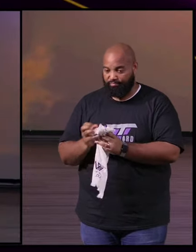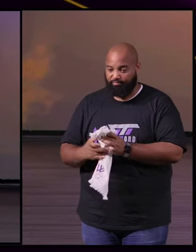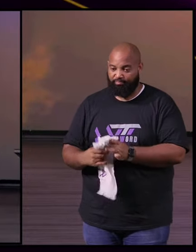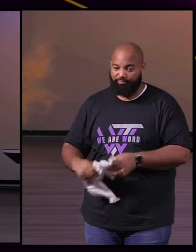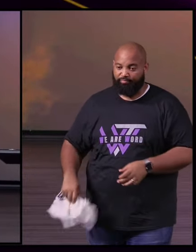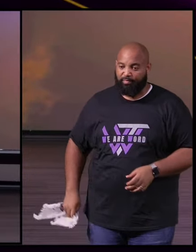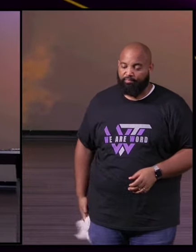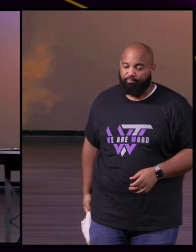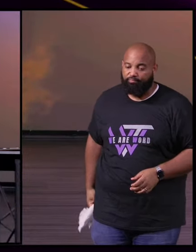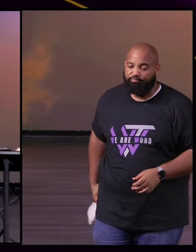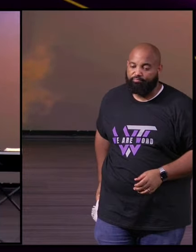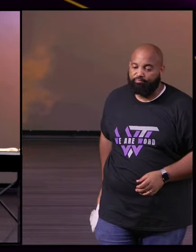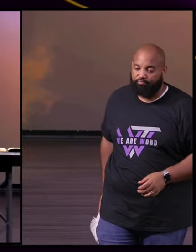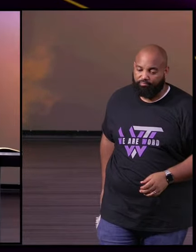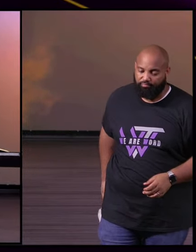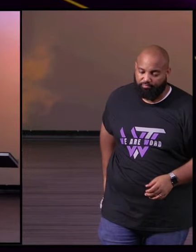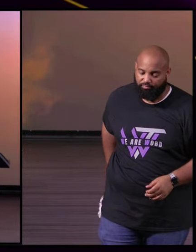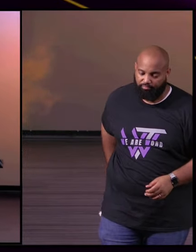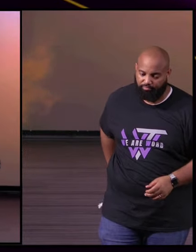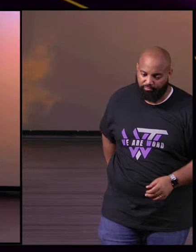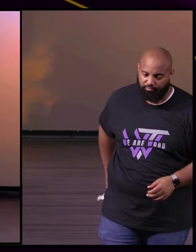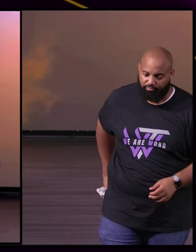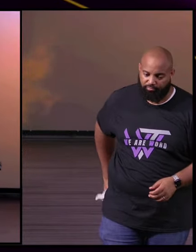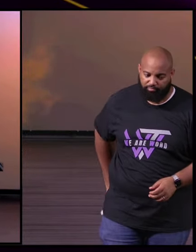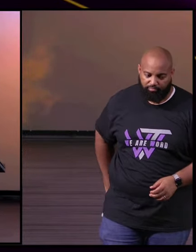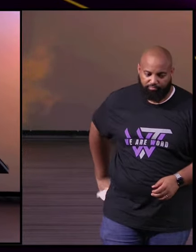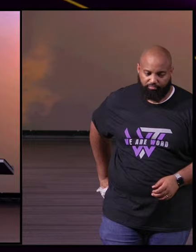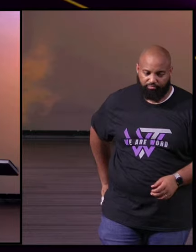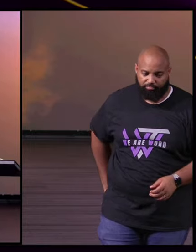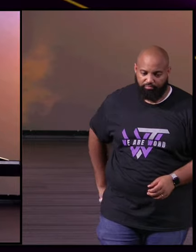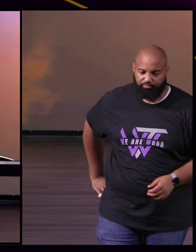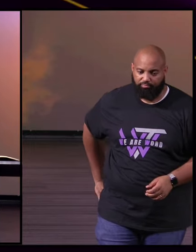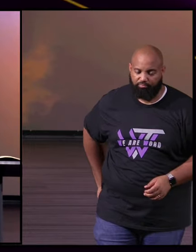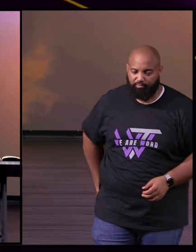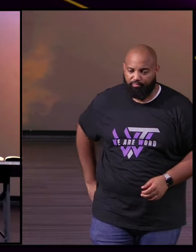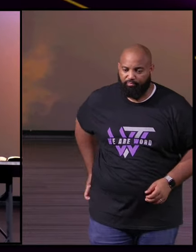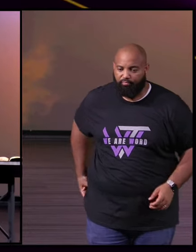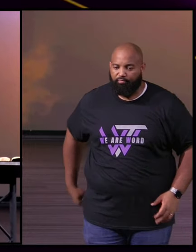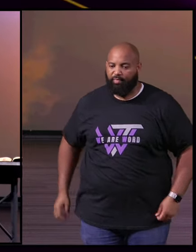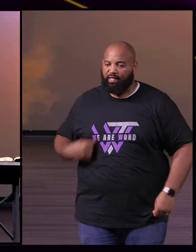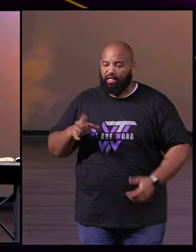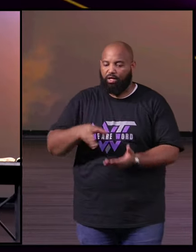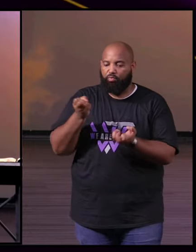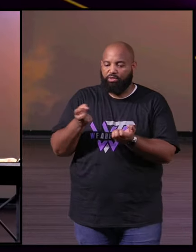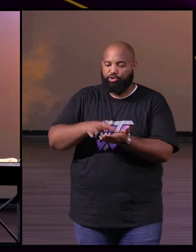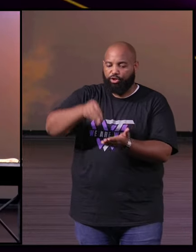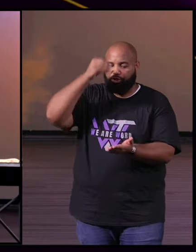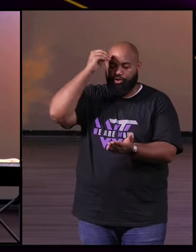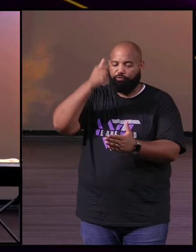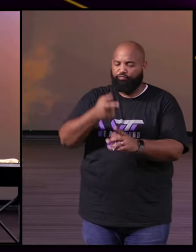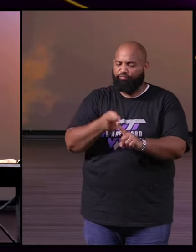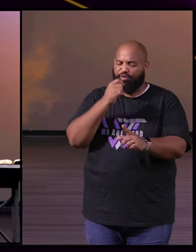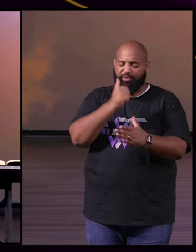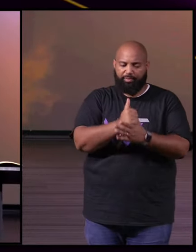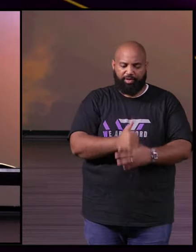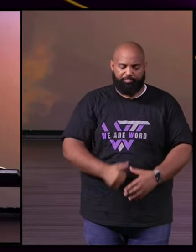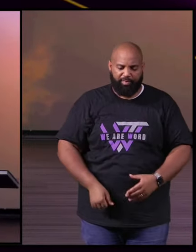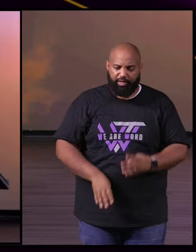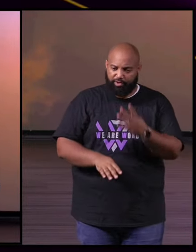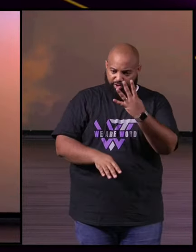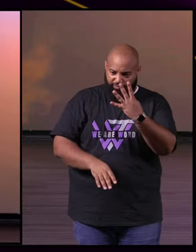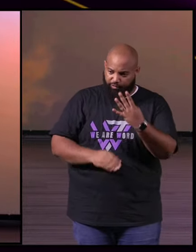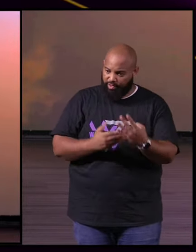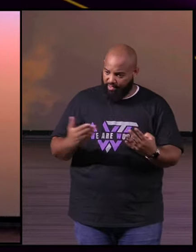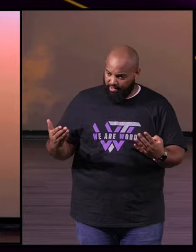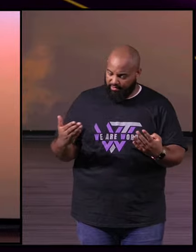what he went through. There are four things I want to try to lift up if I can. The first thing, y'all, I want you to see in this